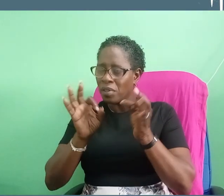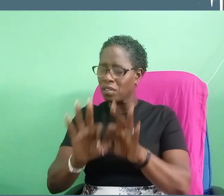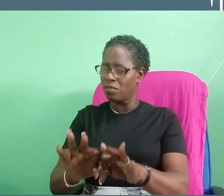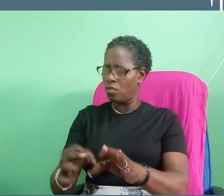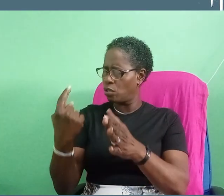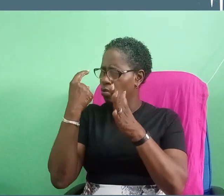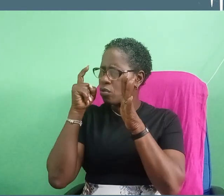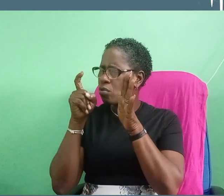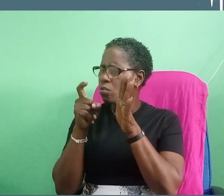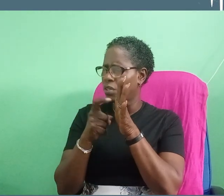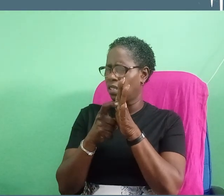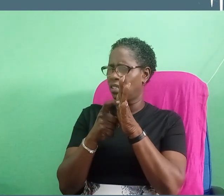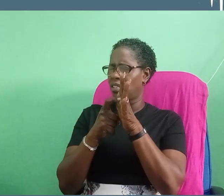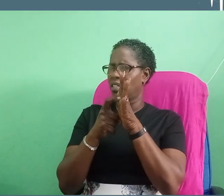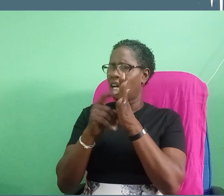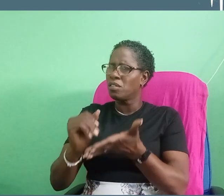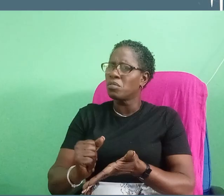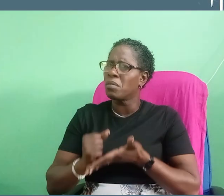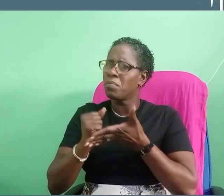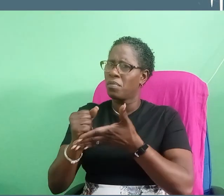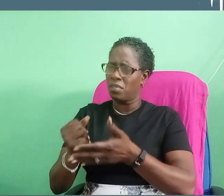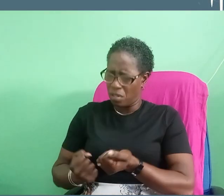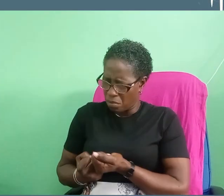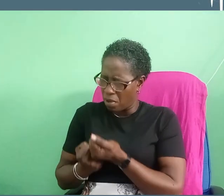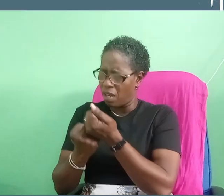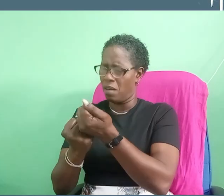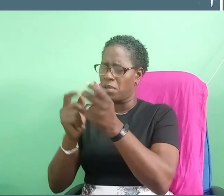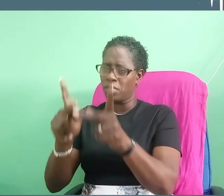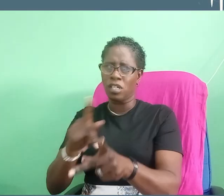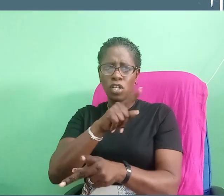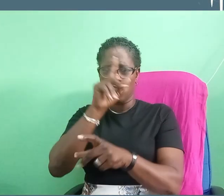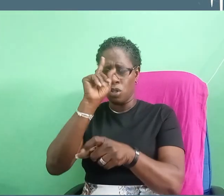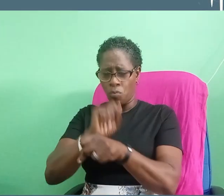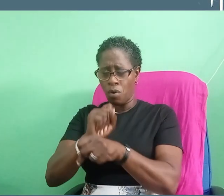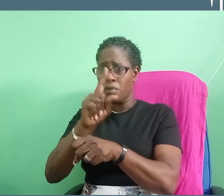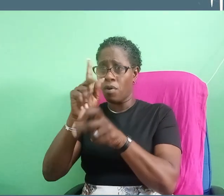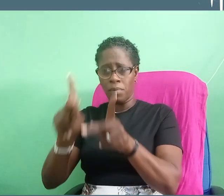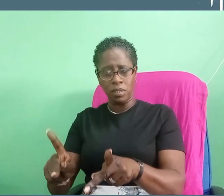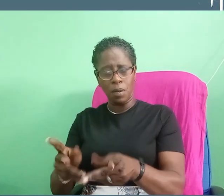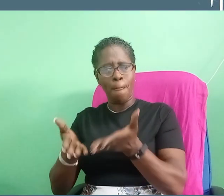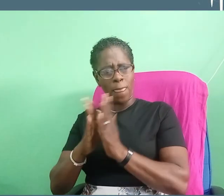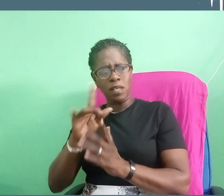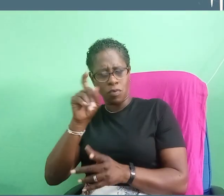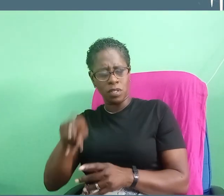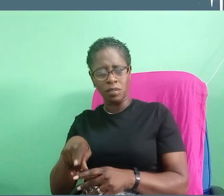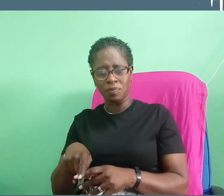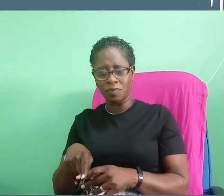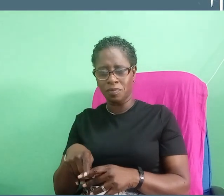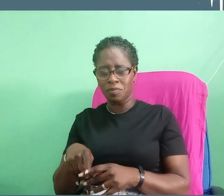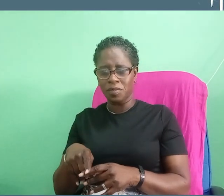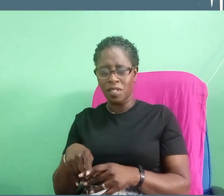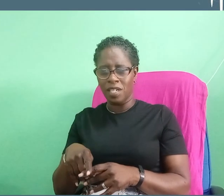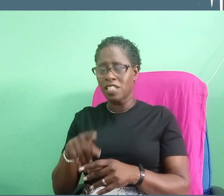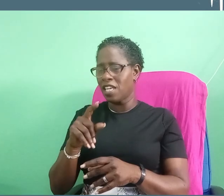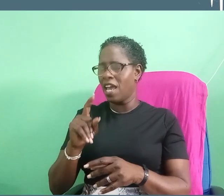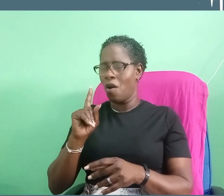at the very micro level as a case manager. I was working with this client and I said, hey, before you come back next week, these are the 3 things